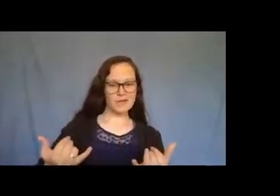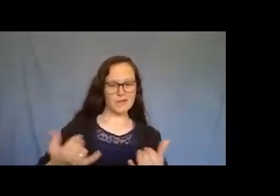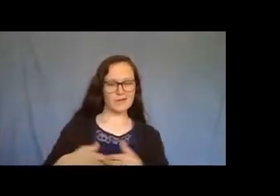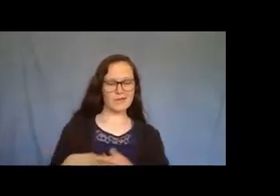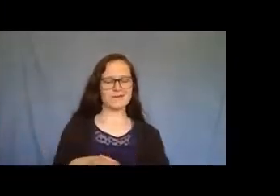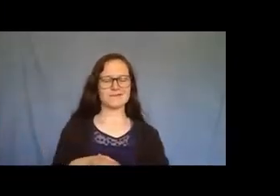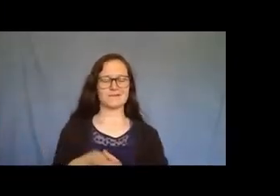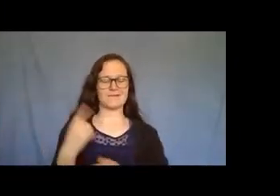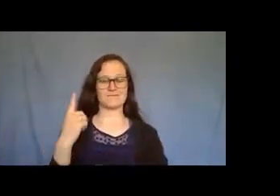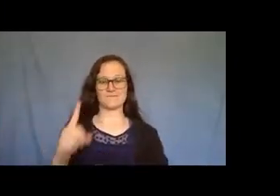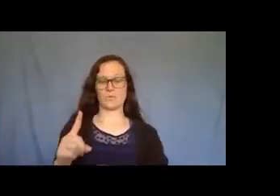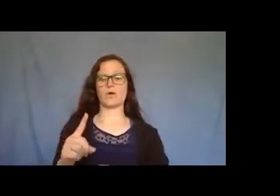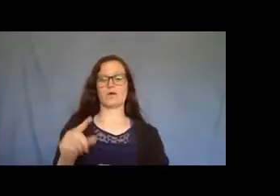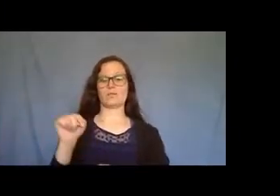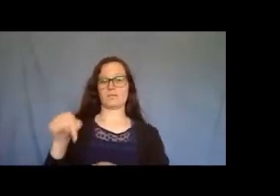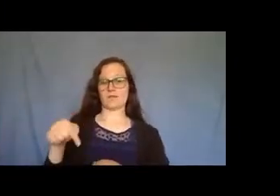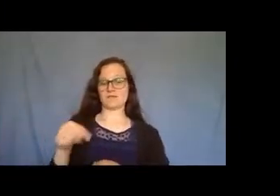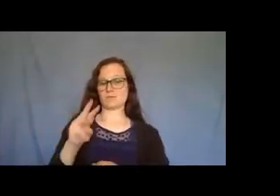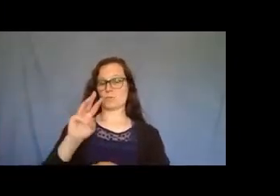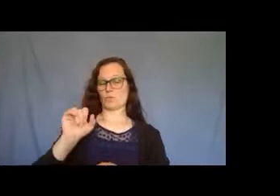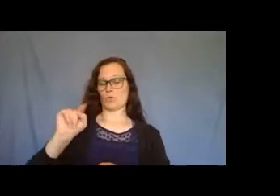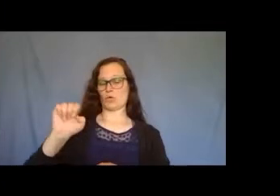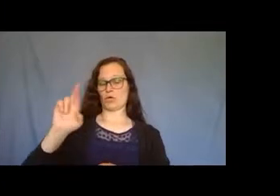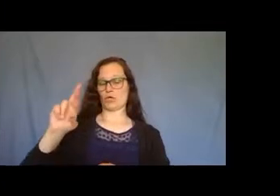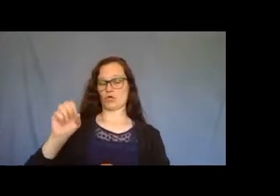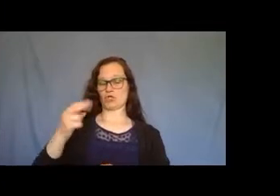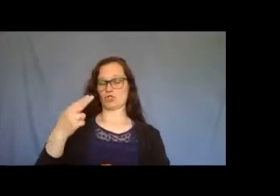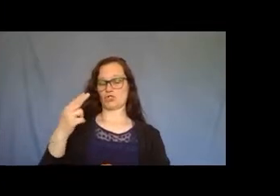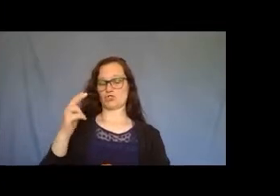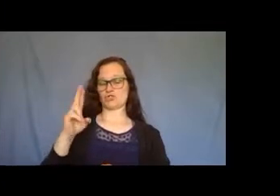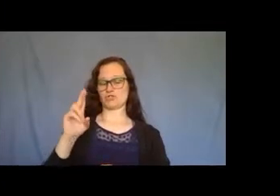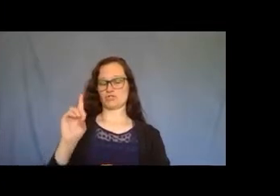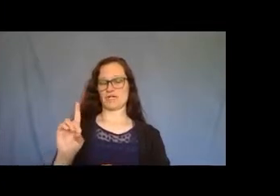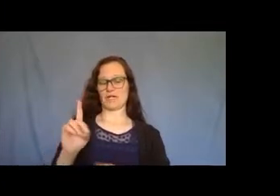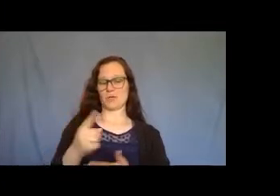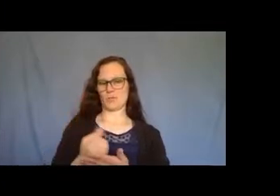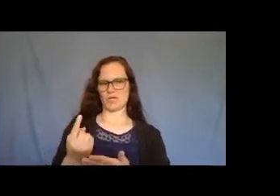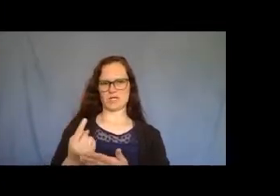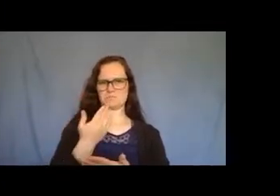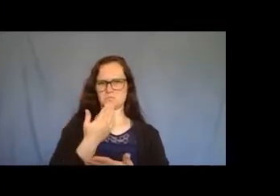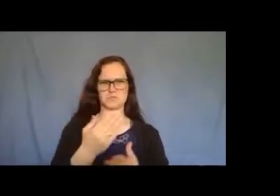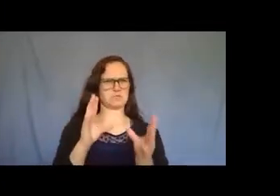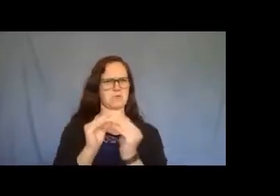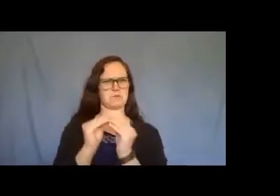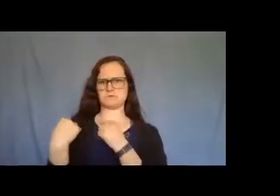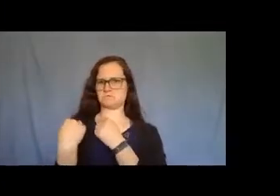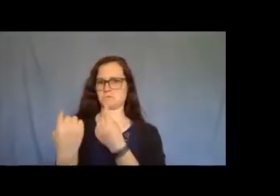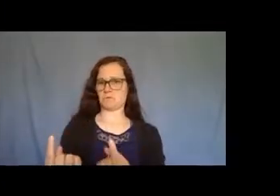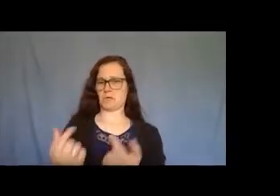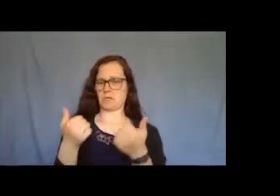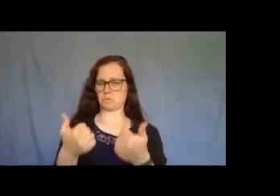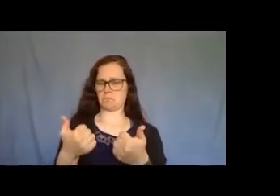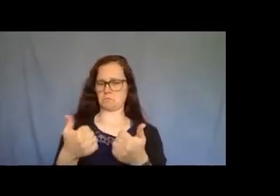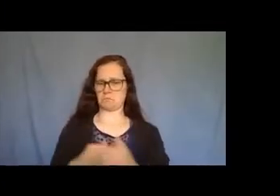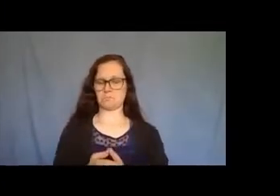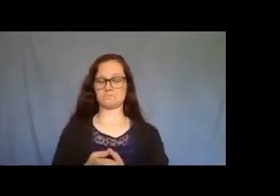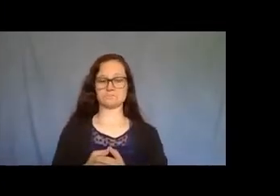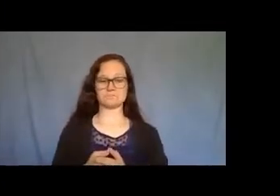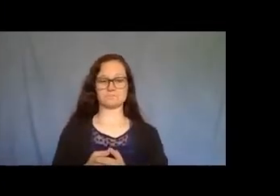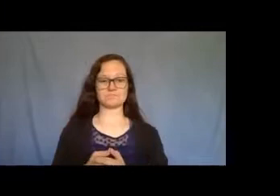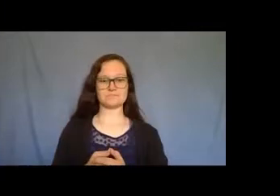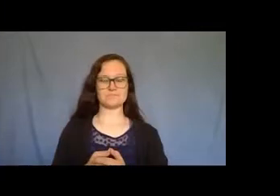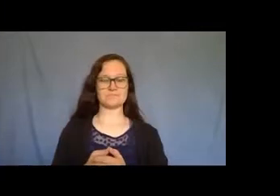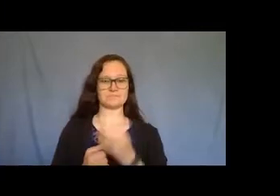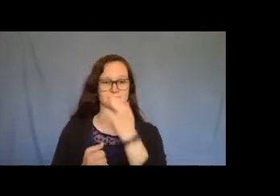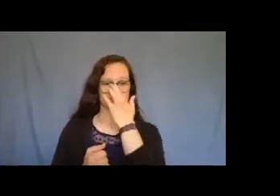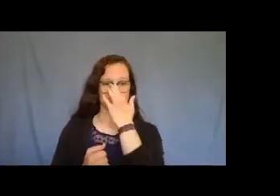Animas and San Juan Watersheds Week. I think it's been a great conference so far. And just to kind of recap what